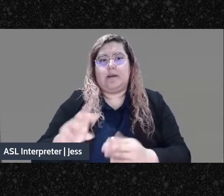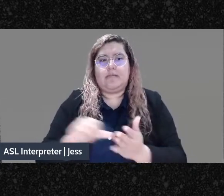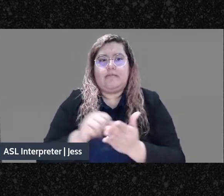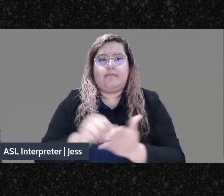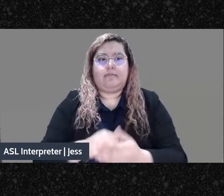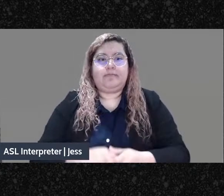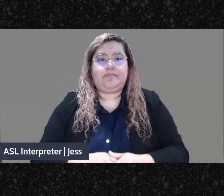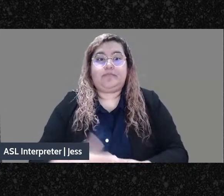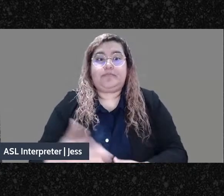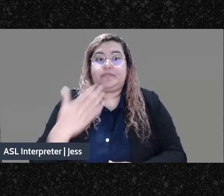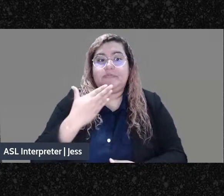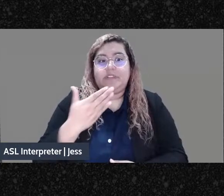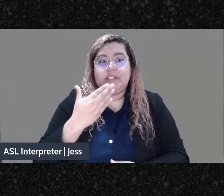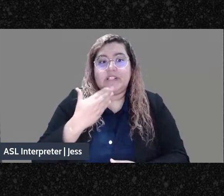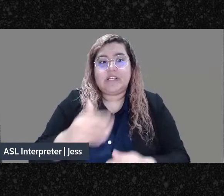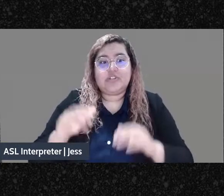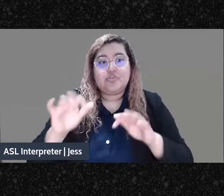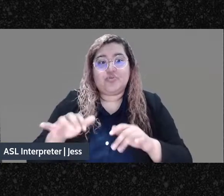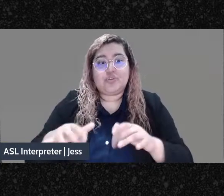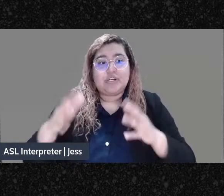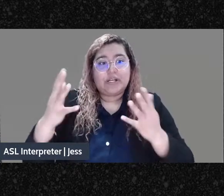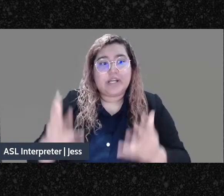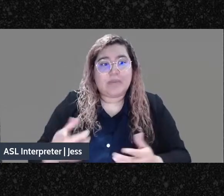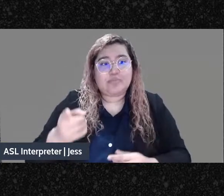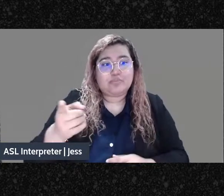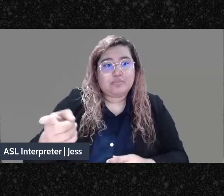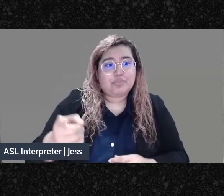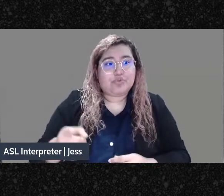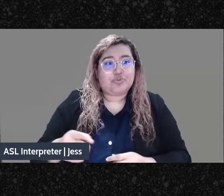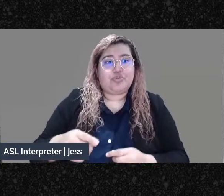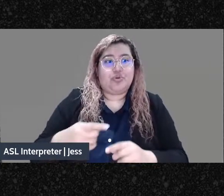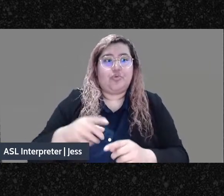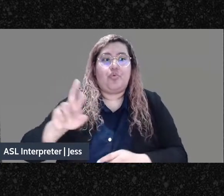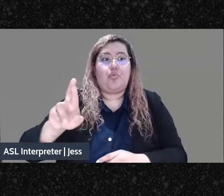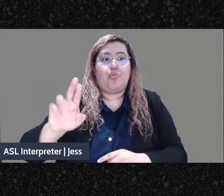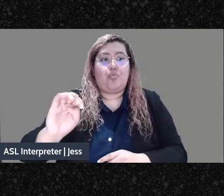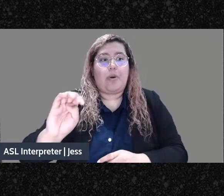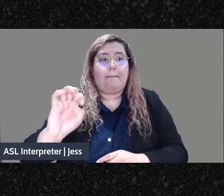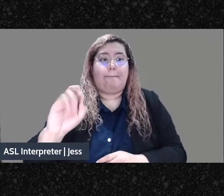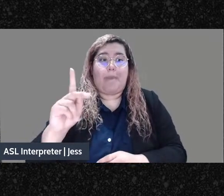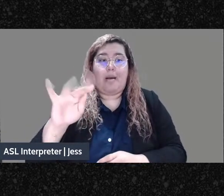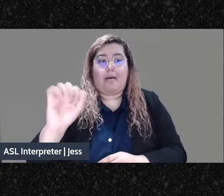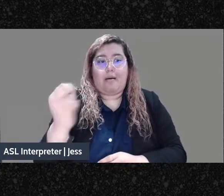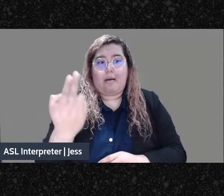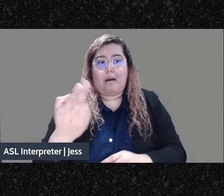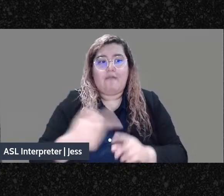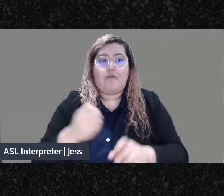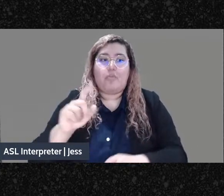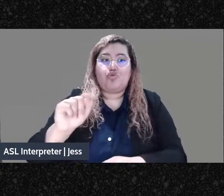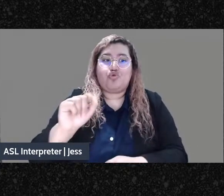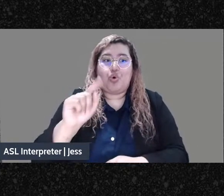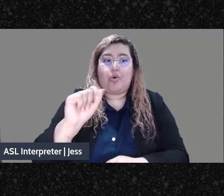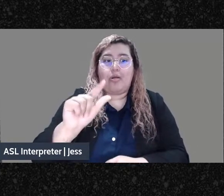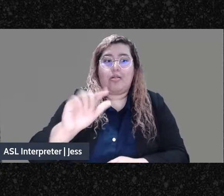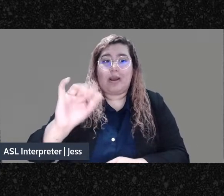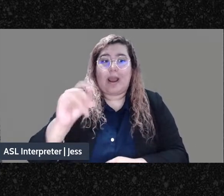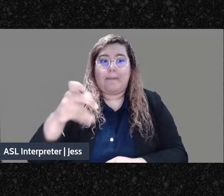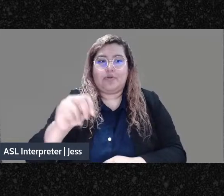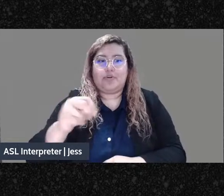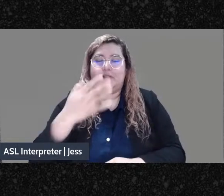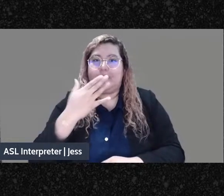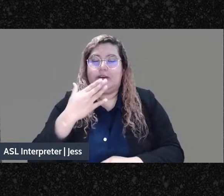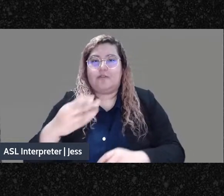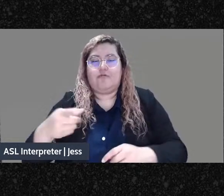for providing the live transcription. Our ASL interpreters for tonight's event are Kat Ridley and Jessica